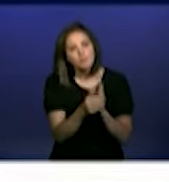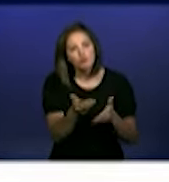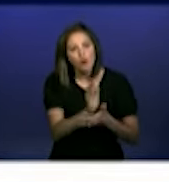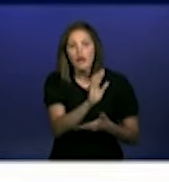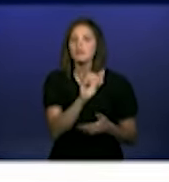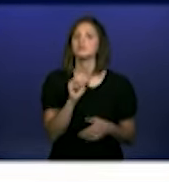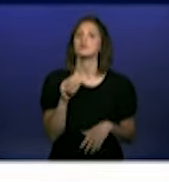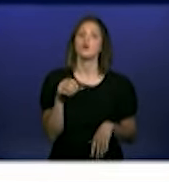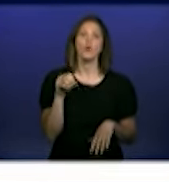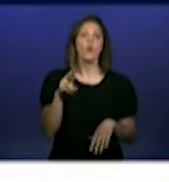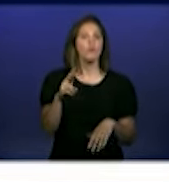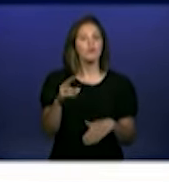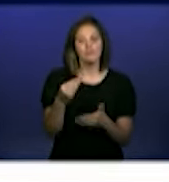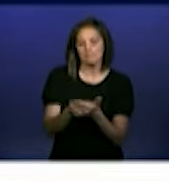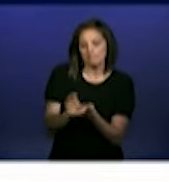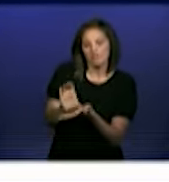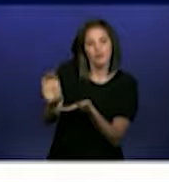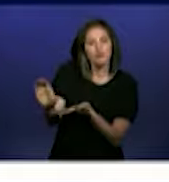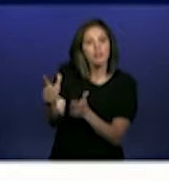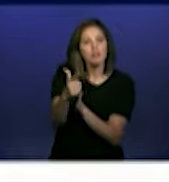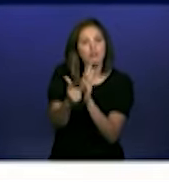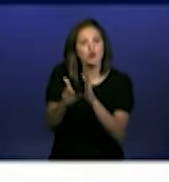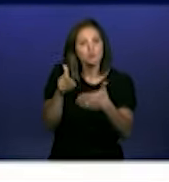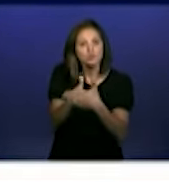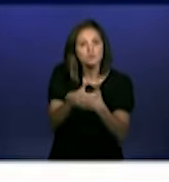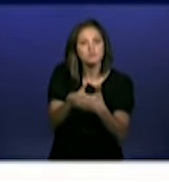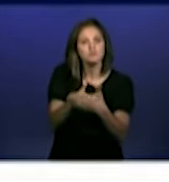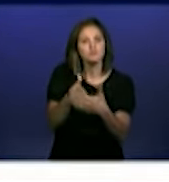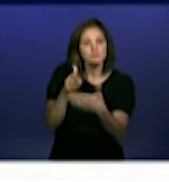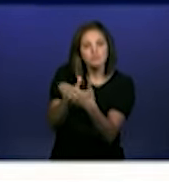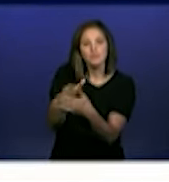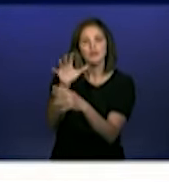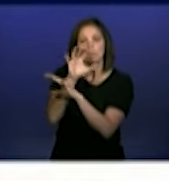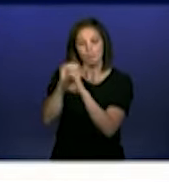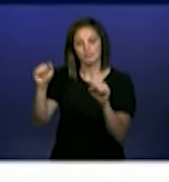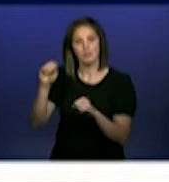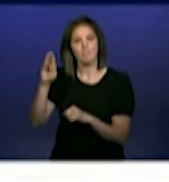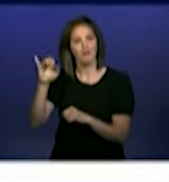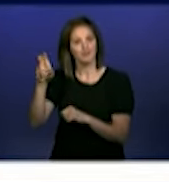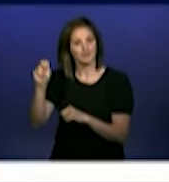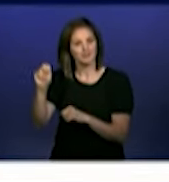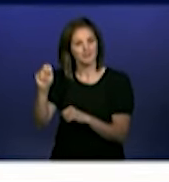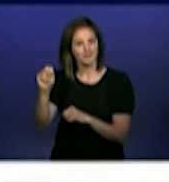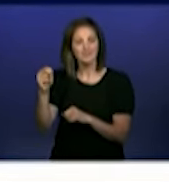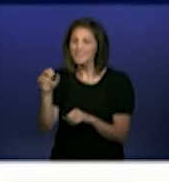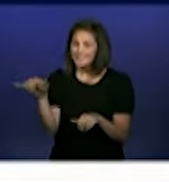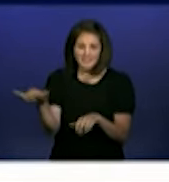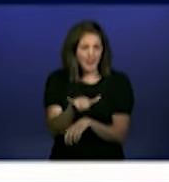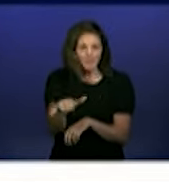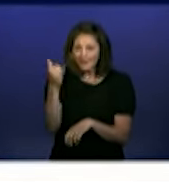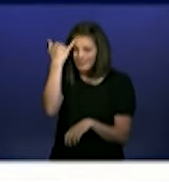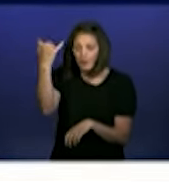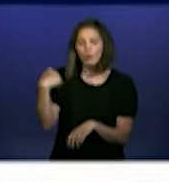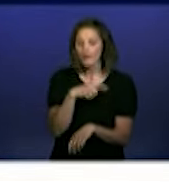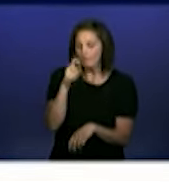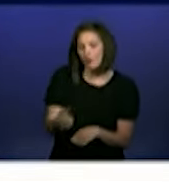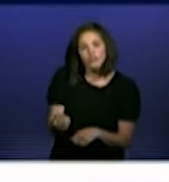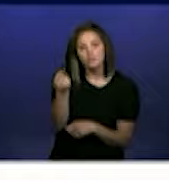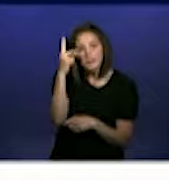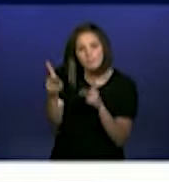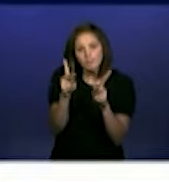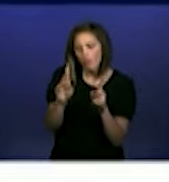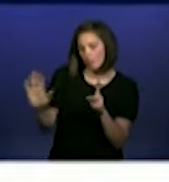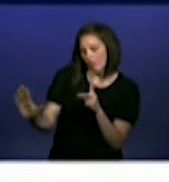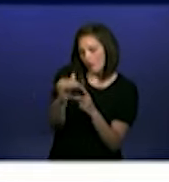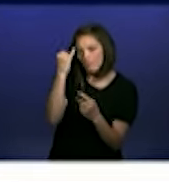even funding lawsuits against the Biden administration, you have to bring people along and you have to understand where they're coming from and where they're working from.